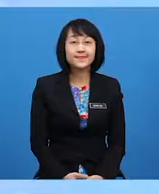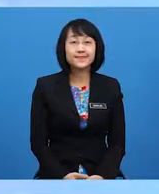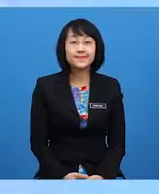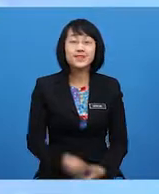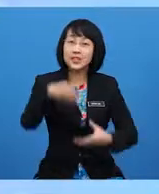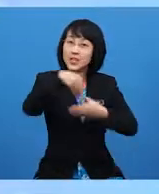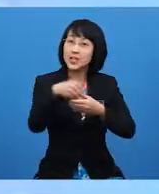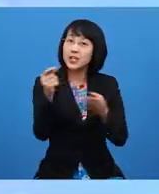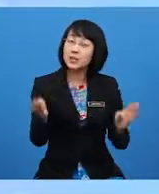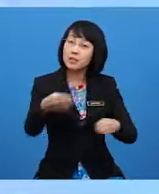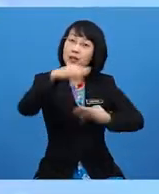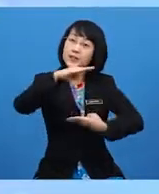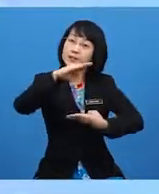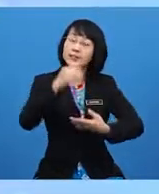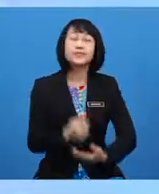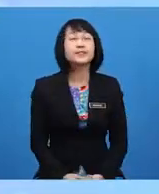In the box.